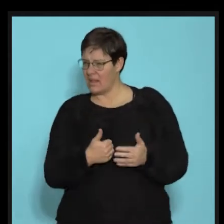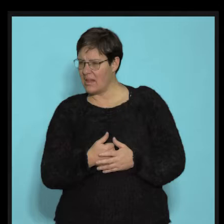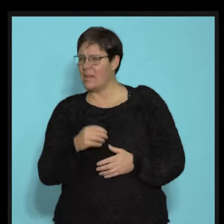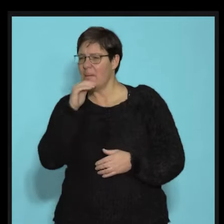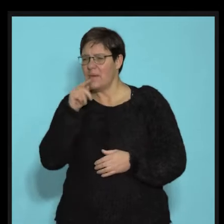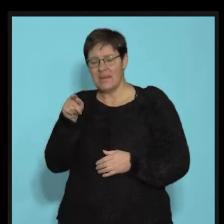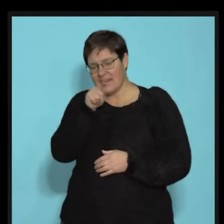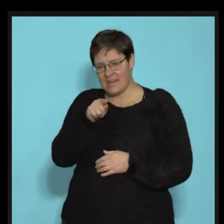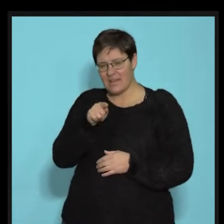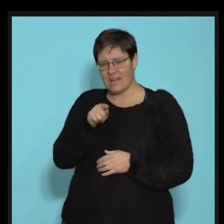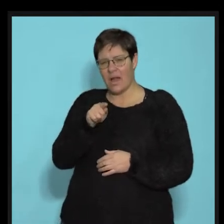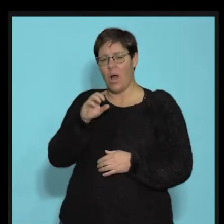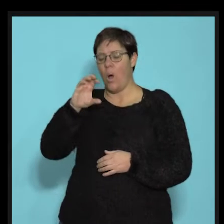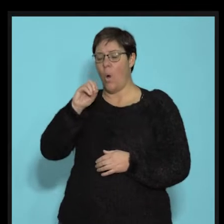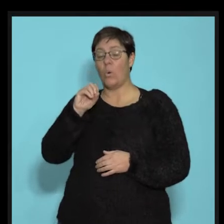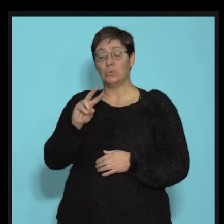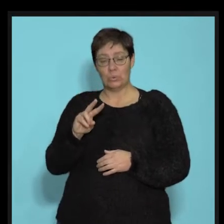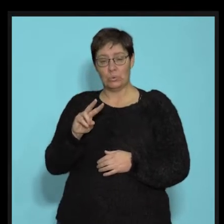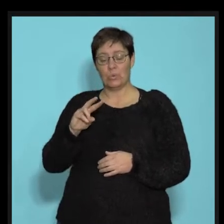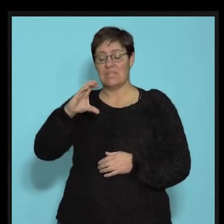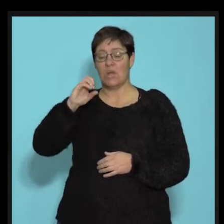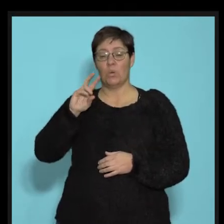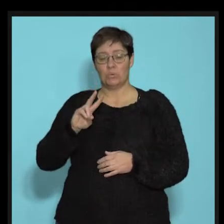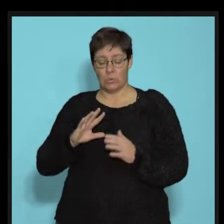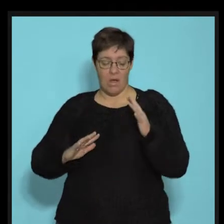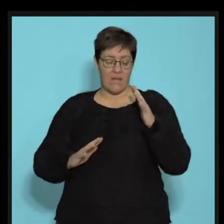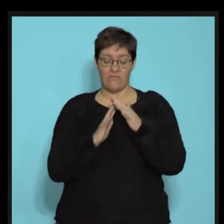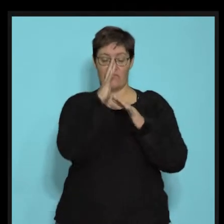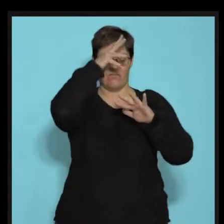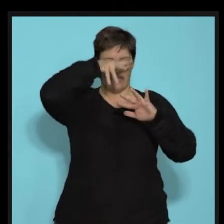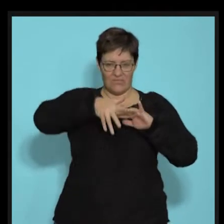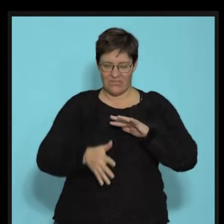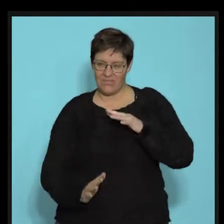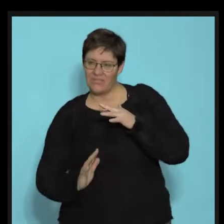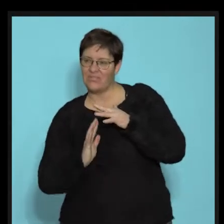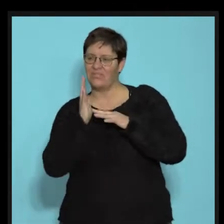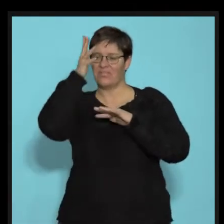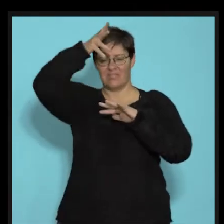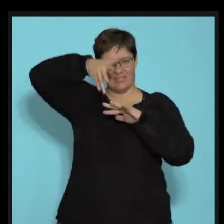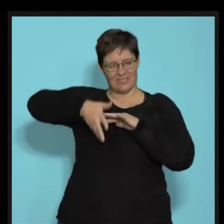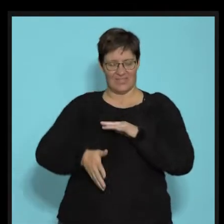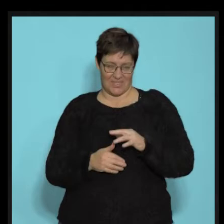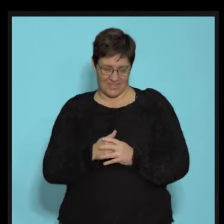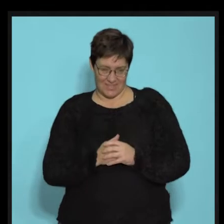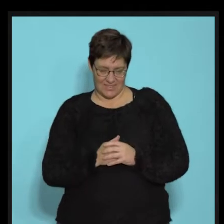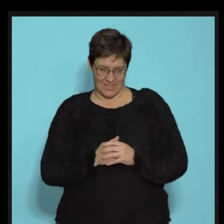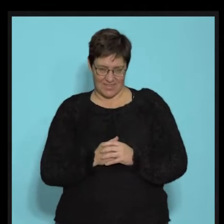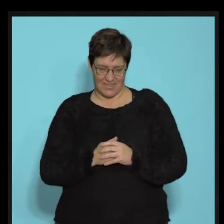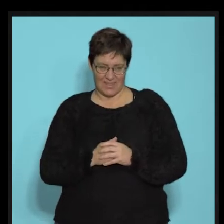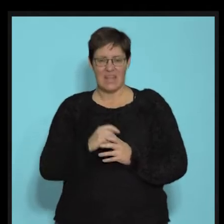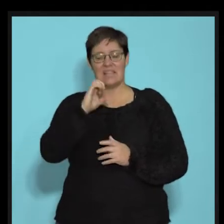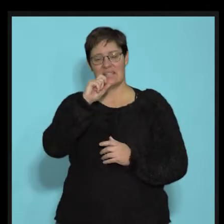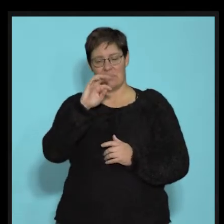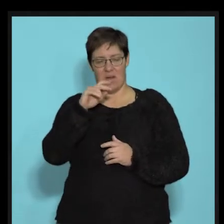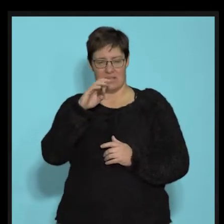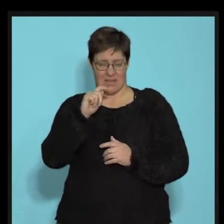Guys, oxygen and carbon dioxide can come in and out through the stomata.